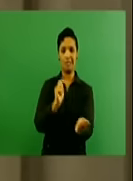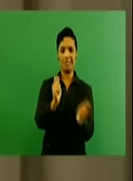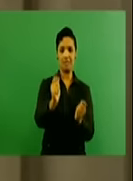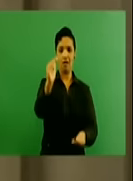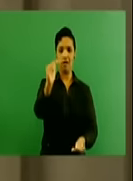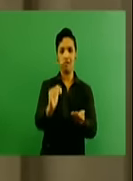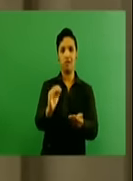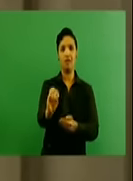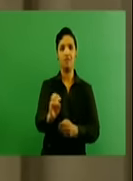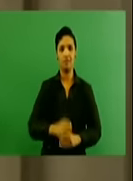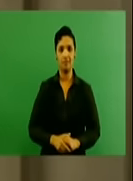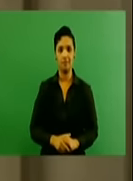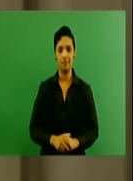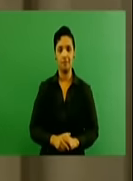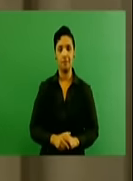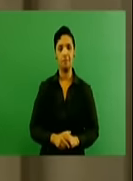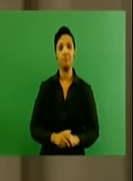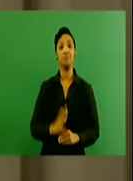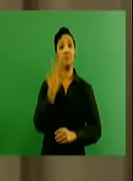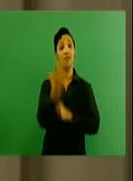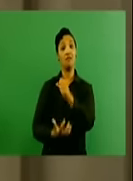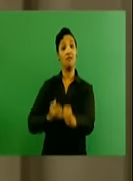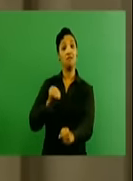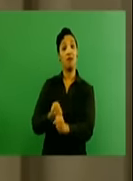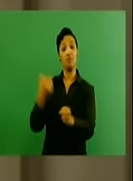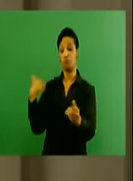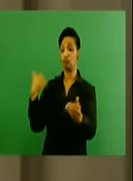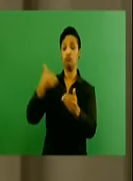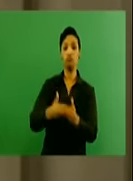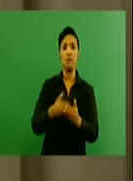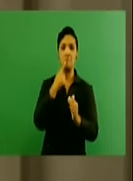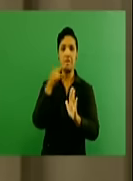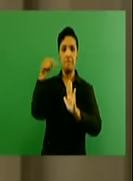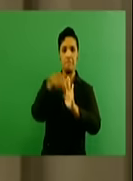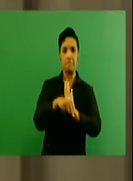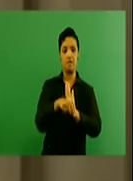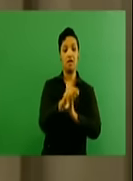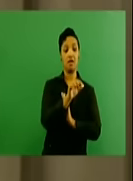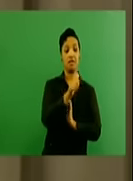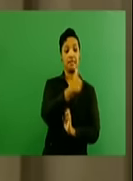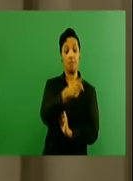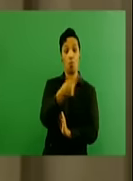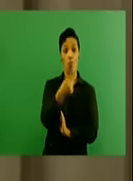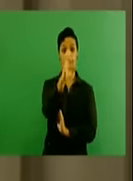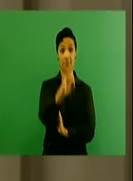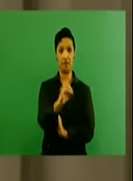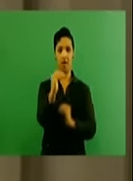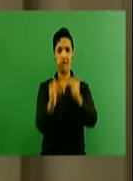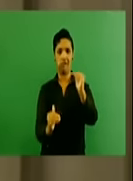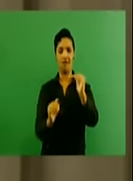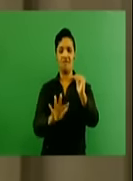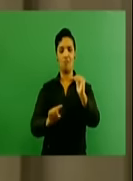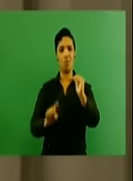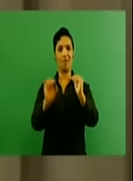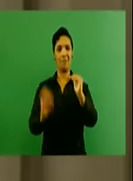lower. Average 5-year inflation expectations declined from 6.1% to